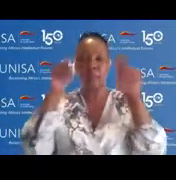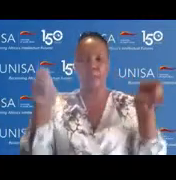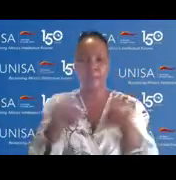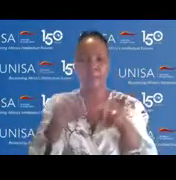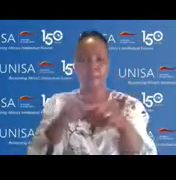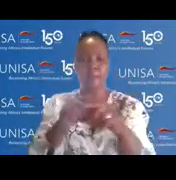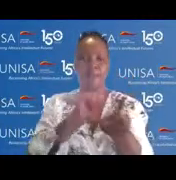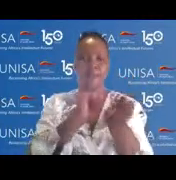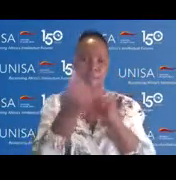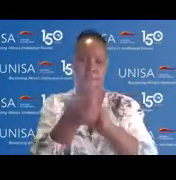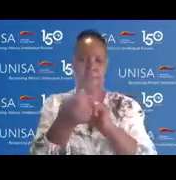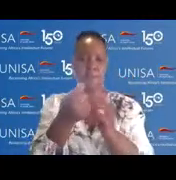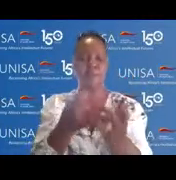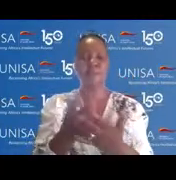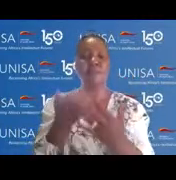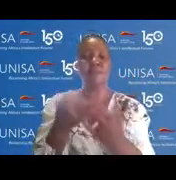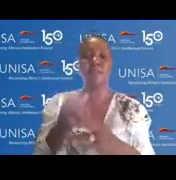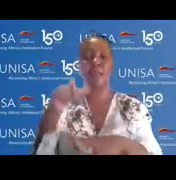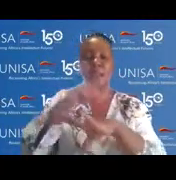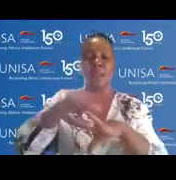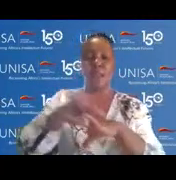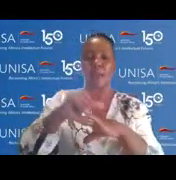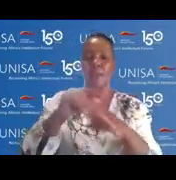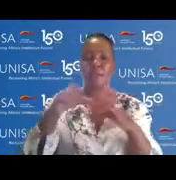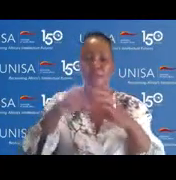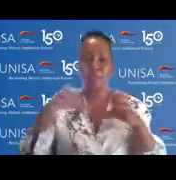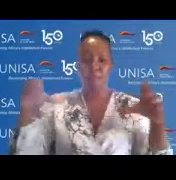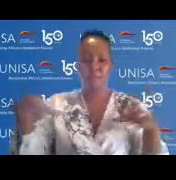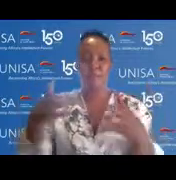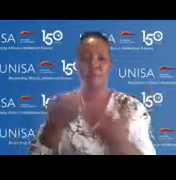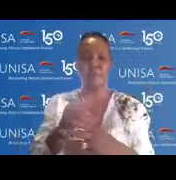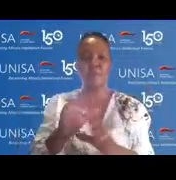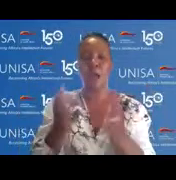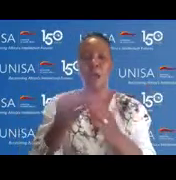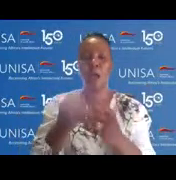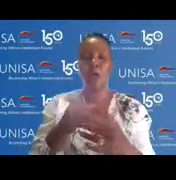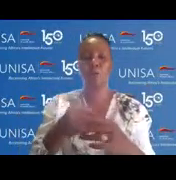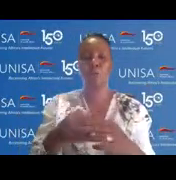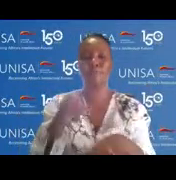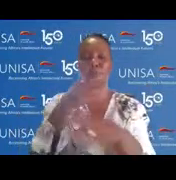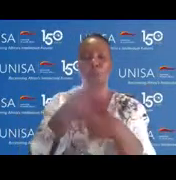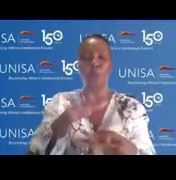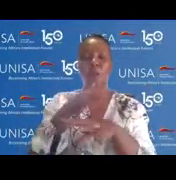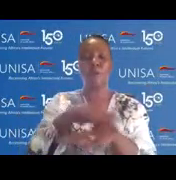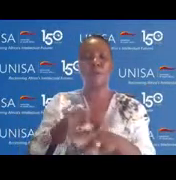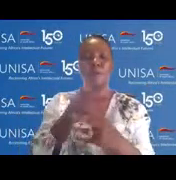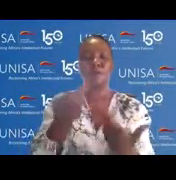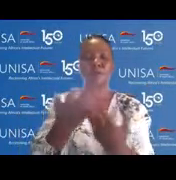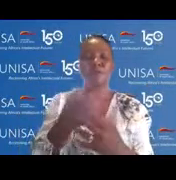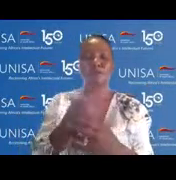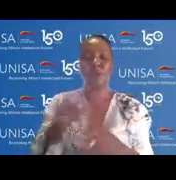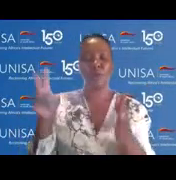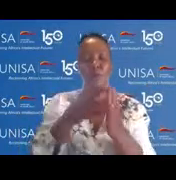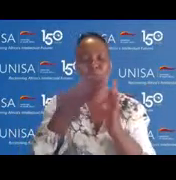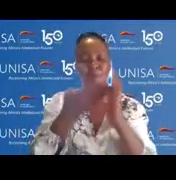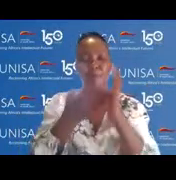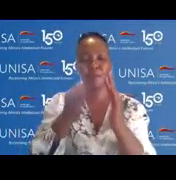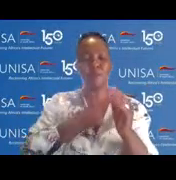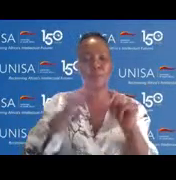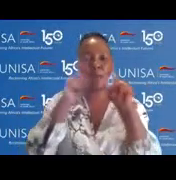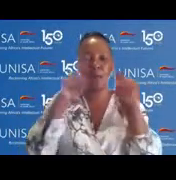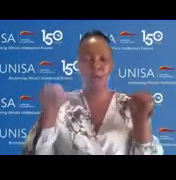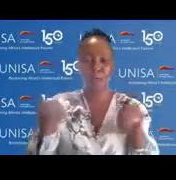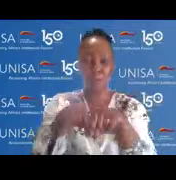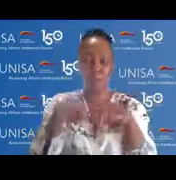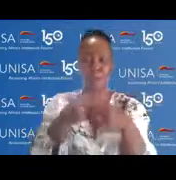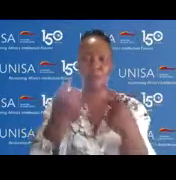gone to landscape and now you can see how the web browser is looking on my screen. Okay, so it's kind of cool option,